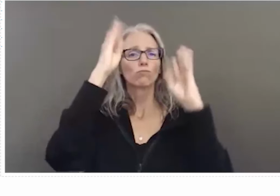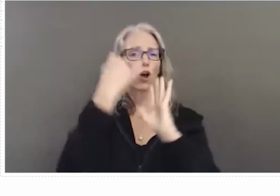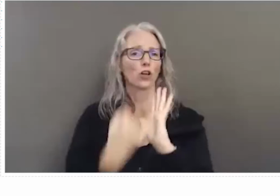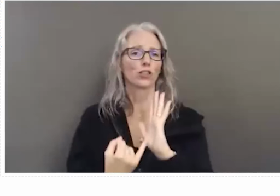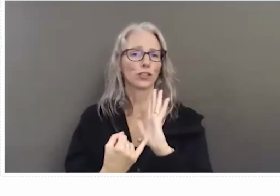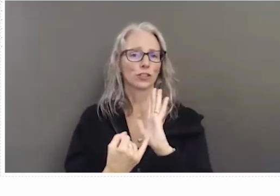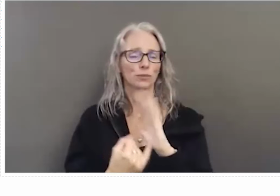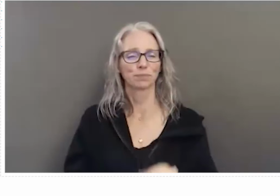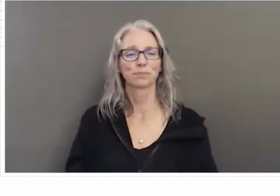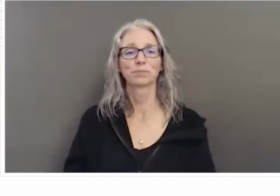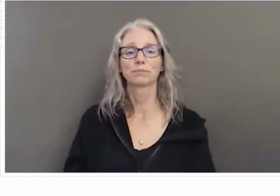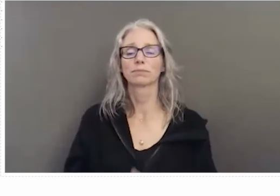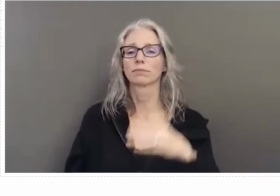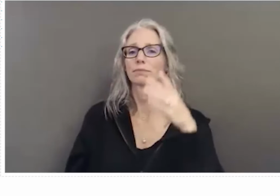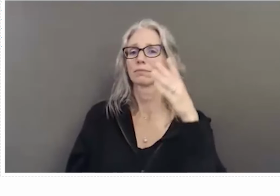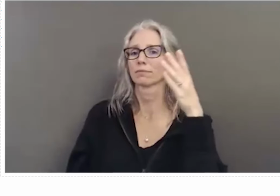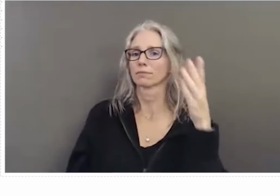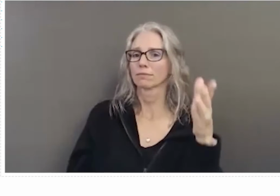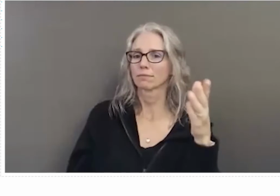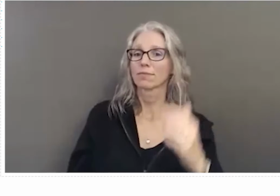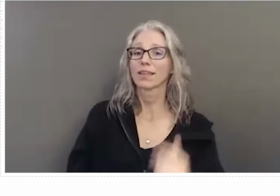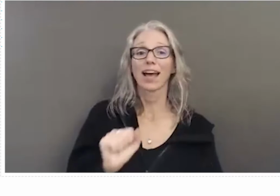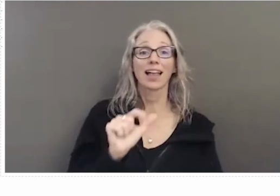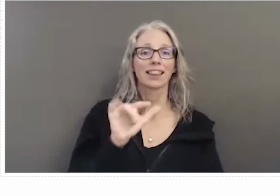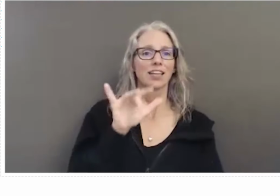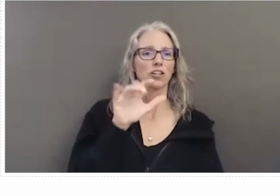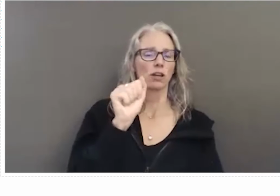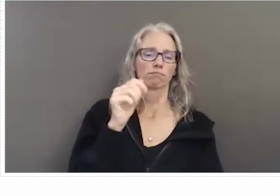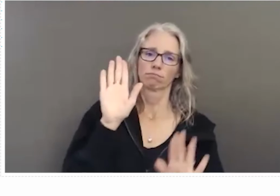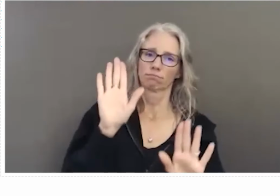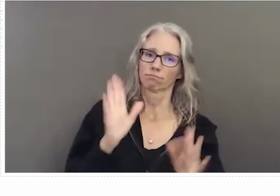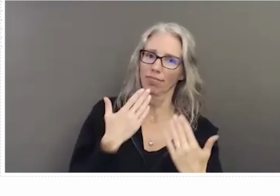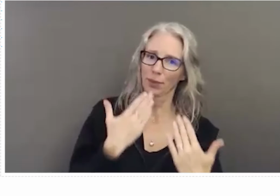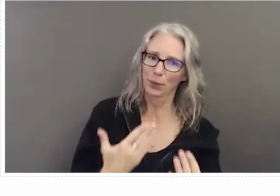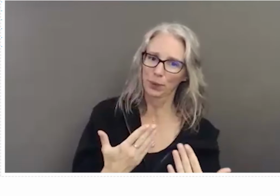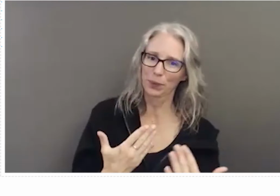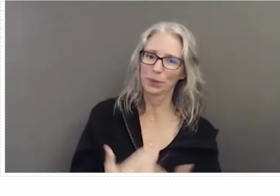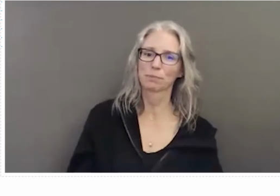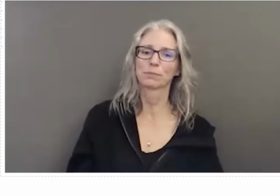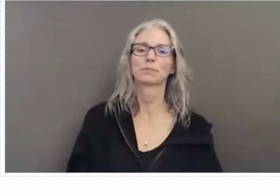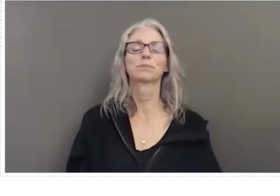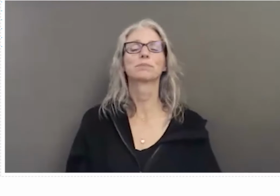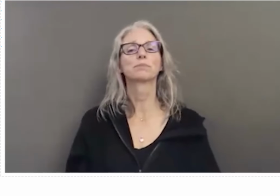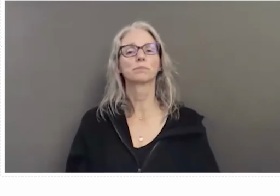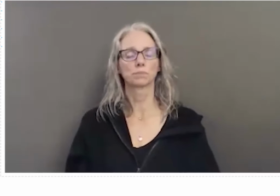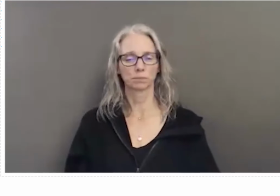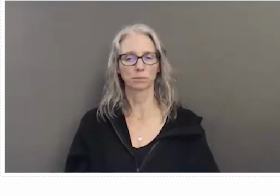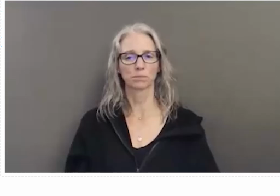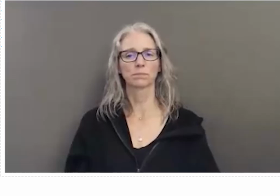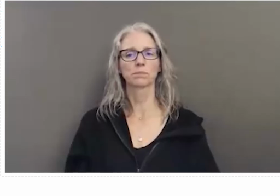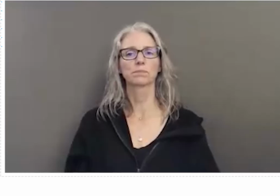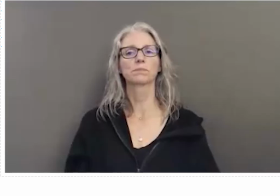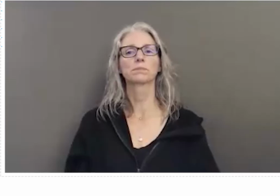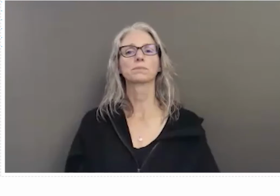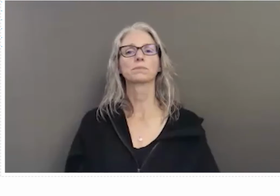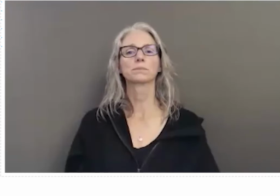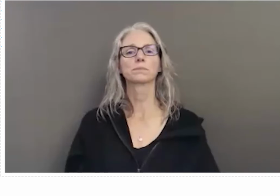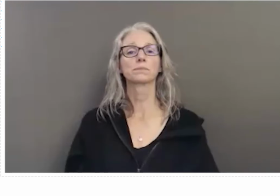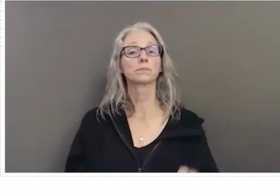Amazing. Thanks so much for that, Carly. I'd love to flip to Derek for a